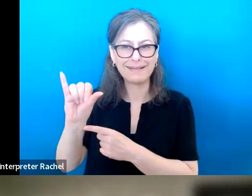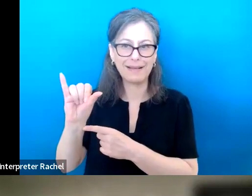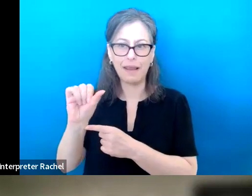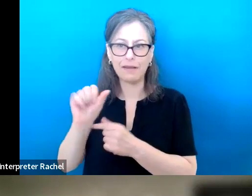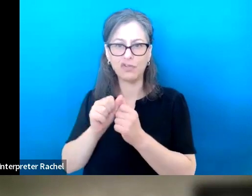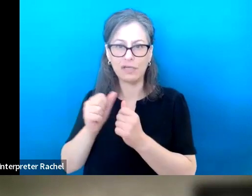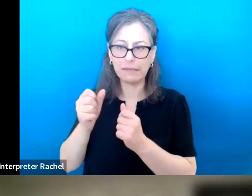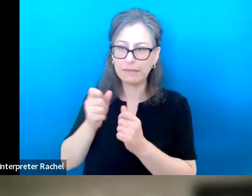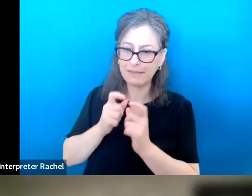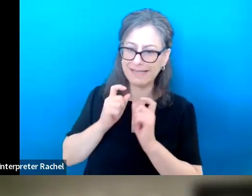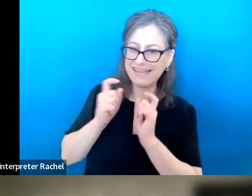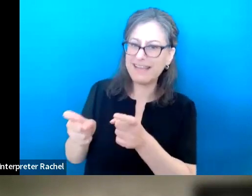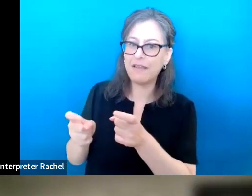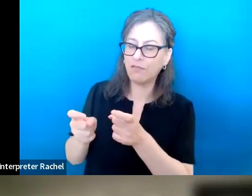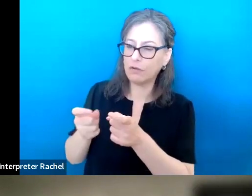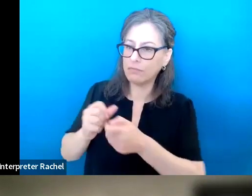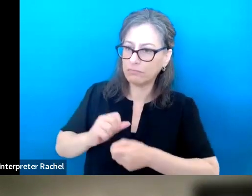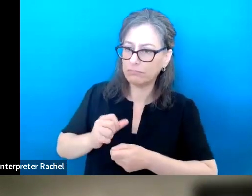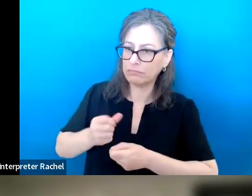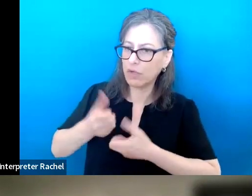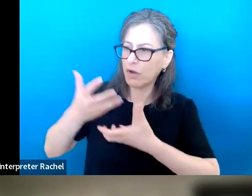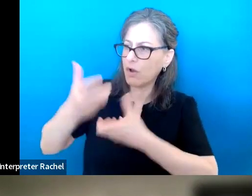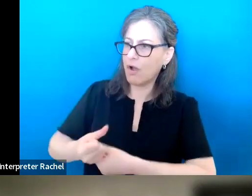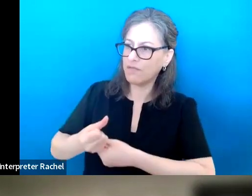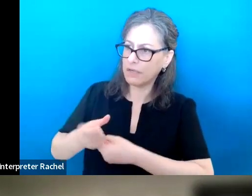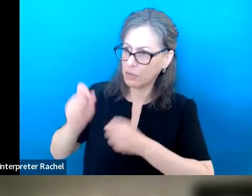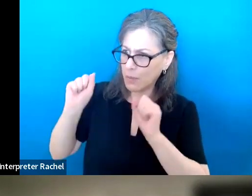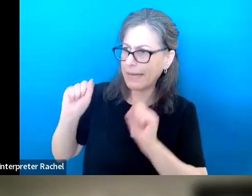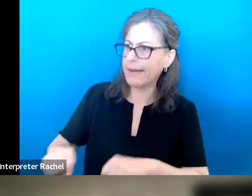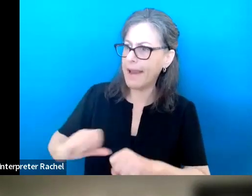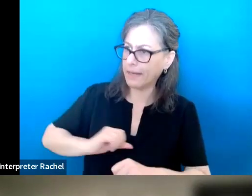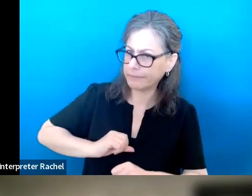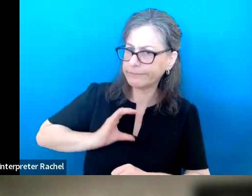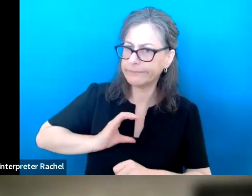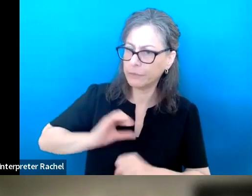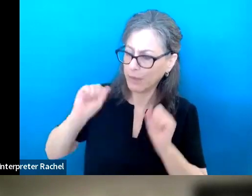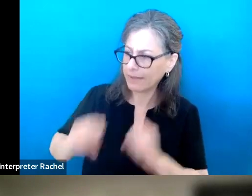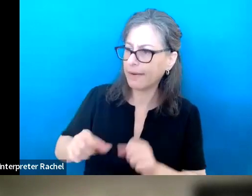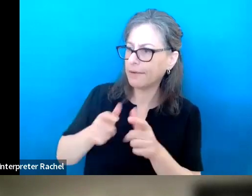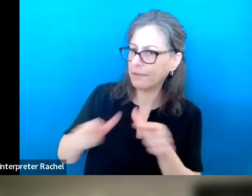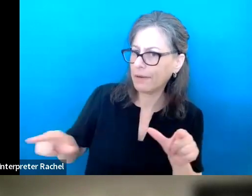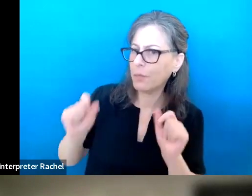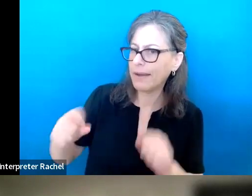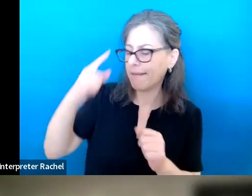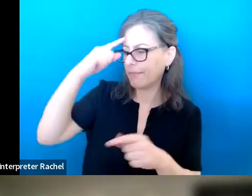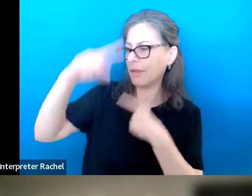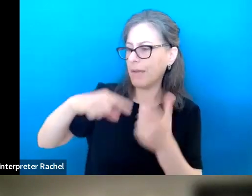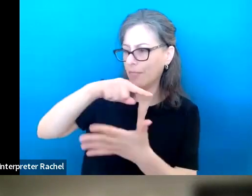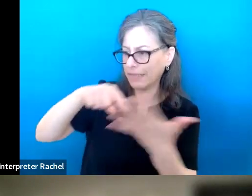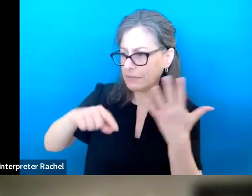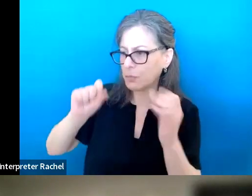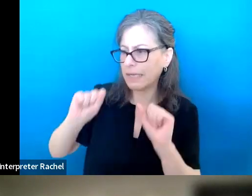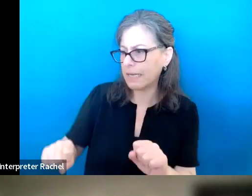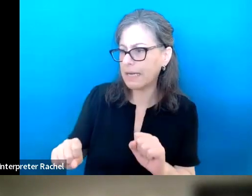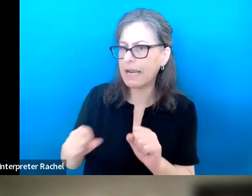her with a sense of confidence and like, you know what, we can be like this, we can speak like this, we can have thoughts like this, we can wear